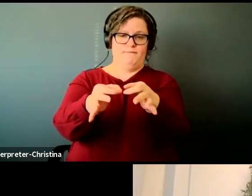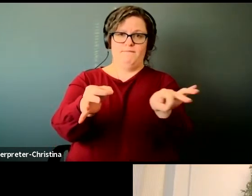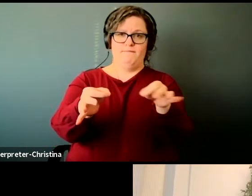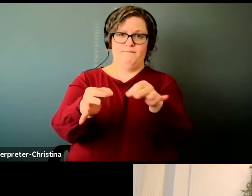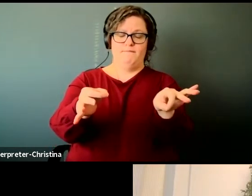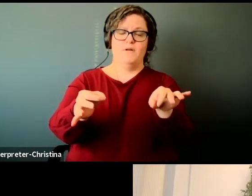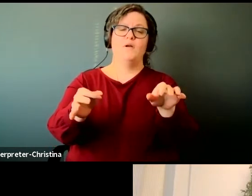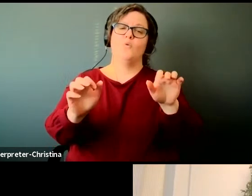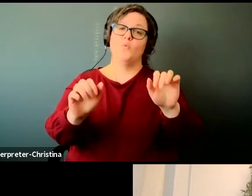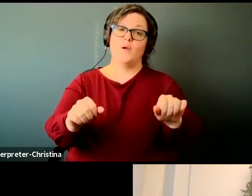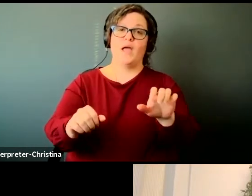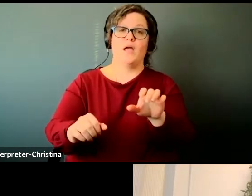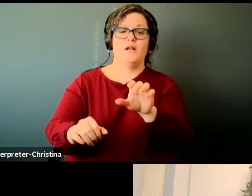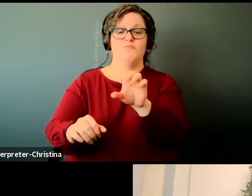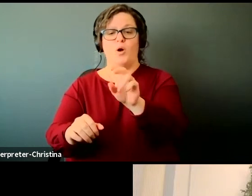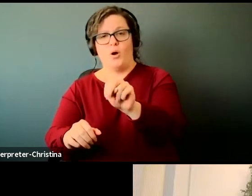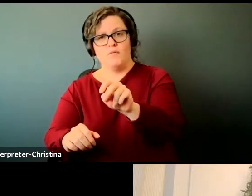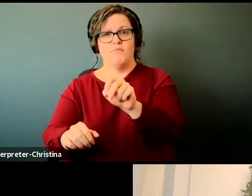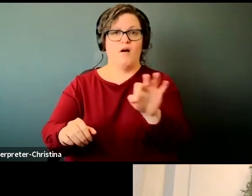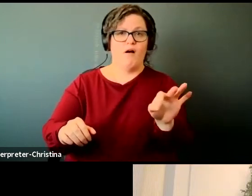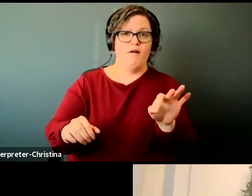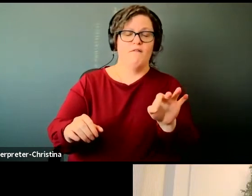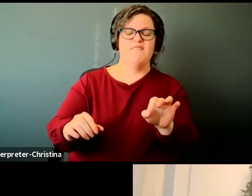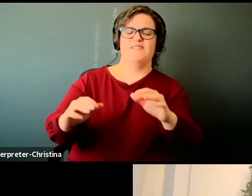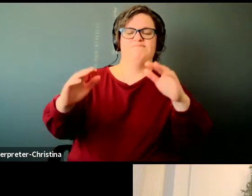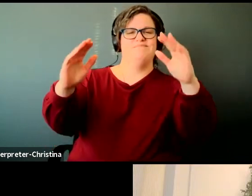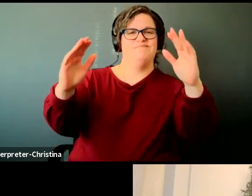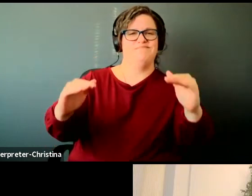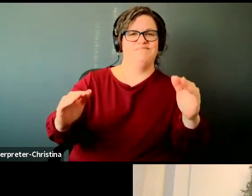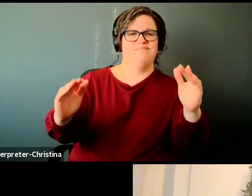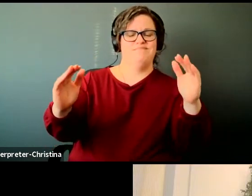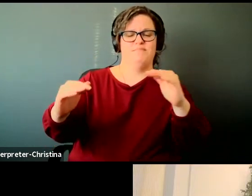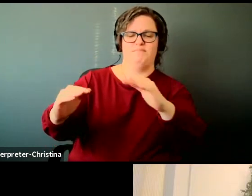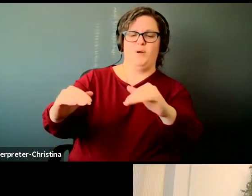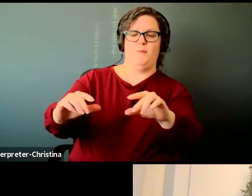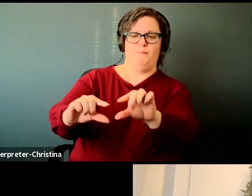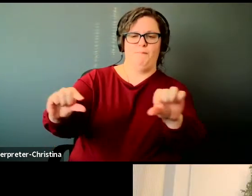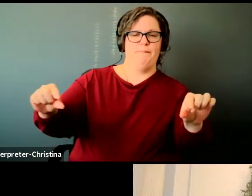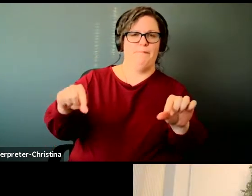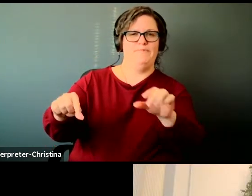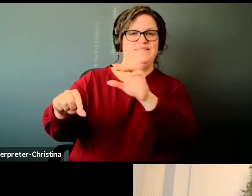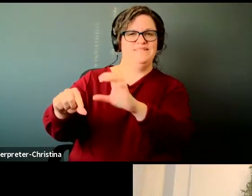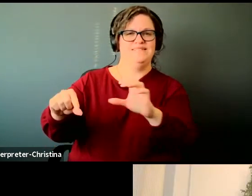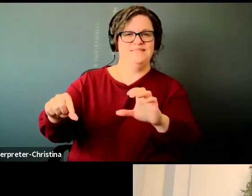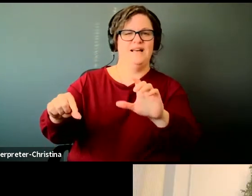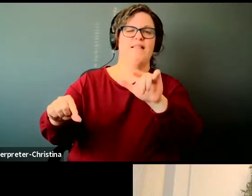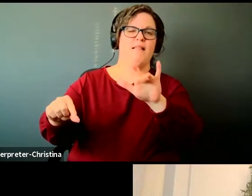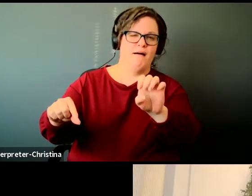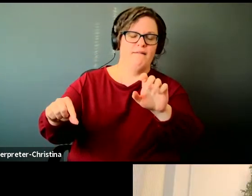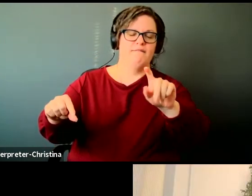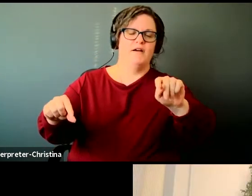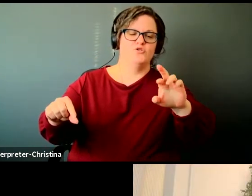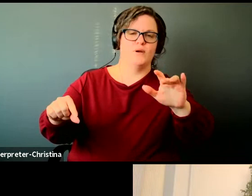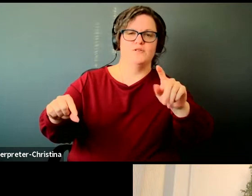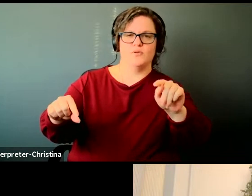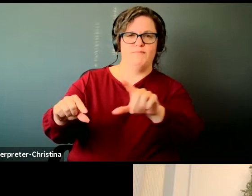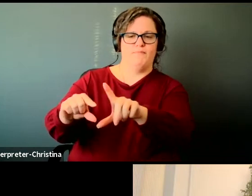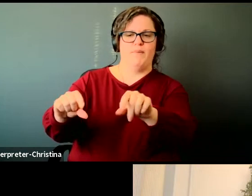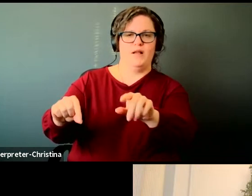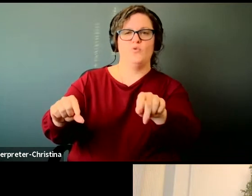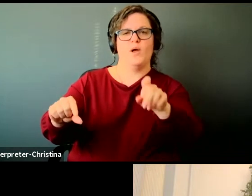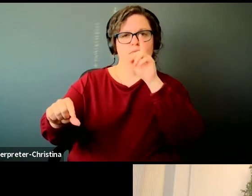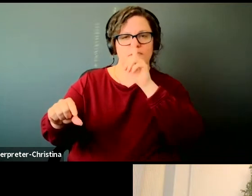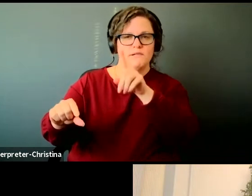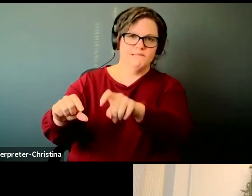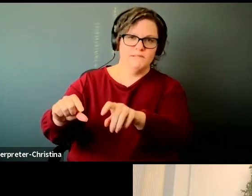by clicking on the CC live transcript button at the bottom panel. You can also move that block